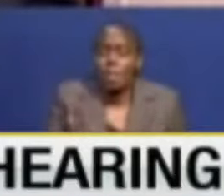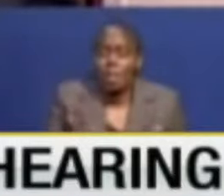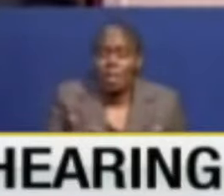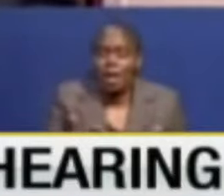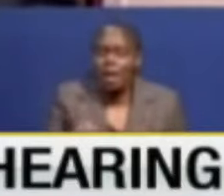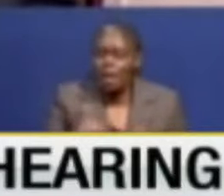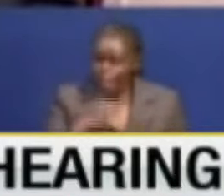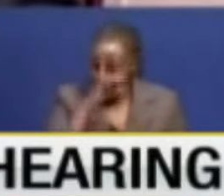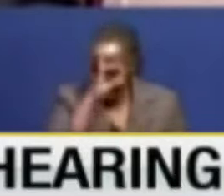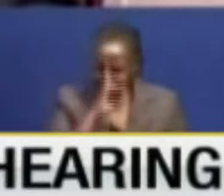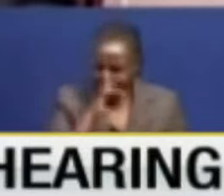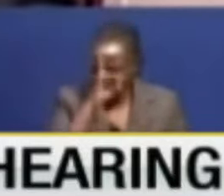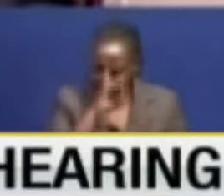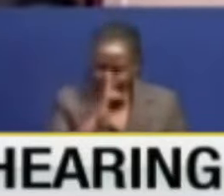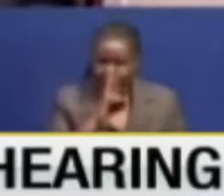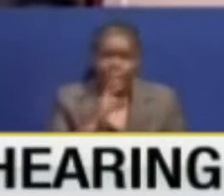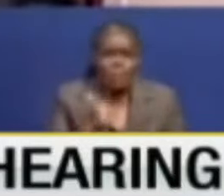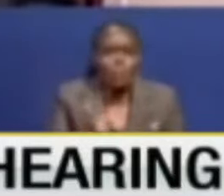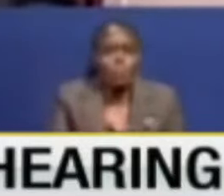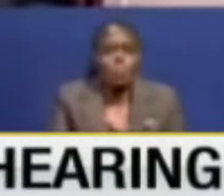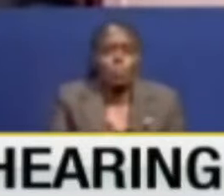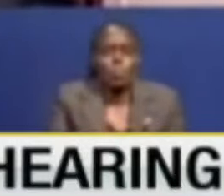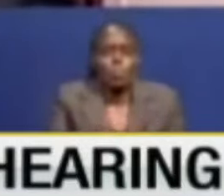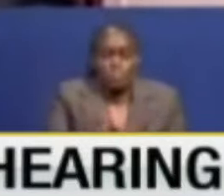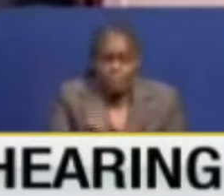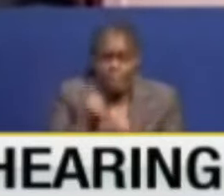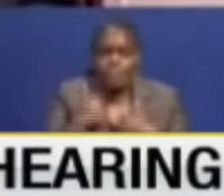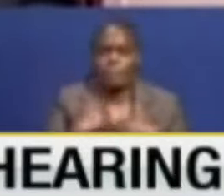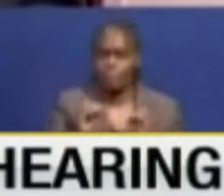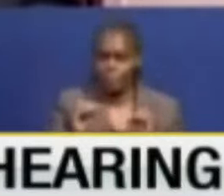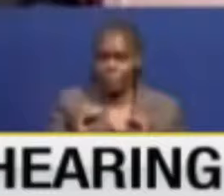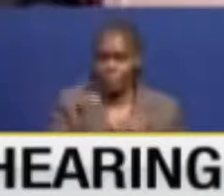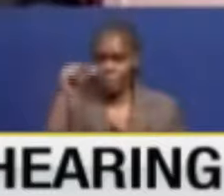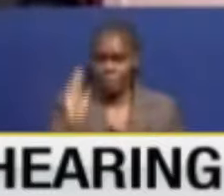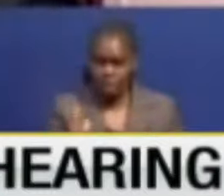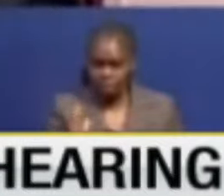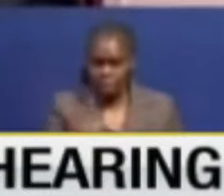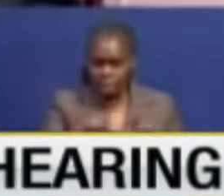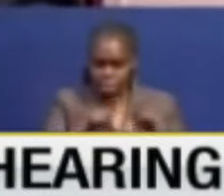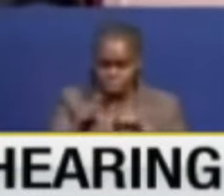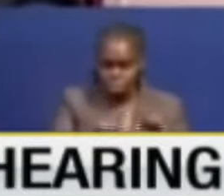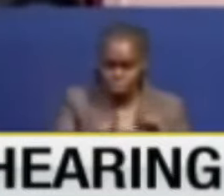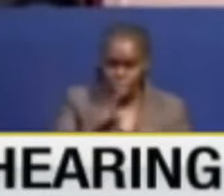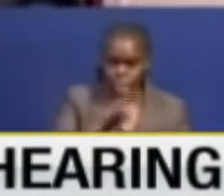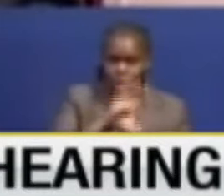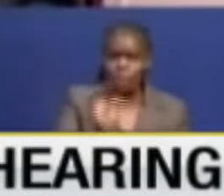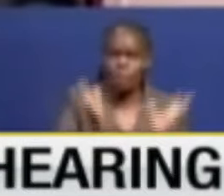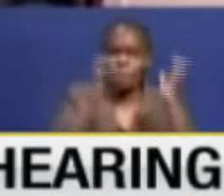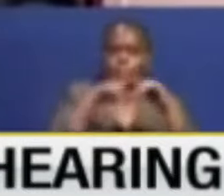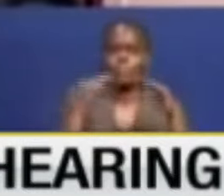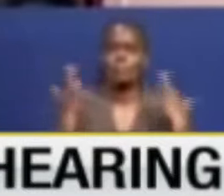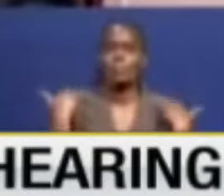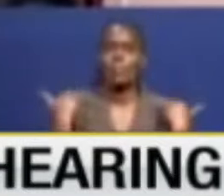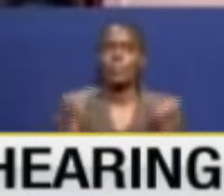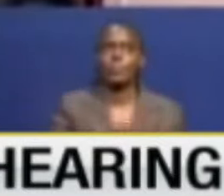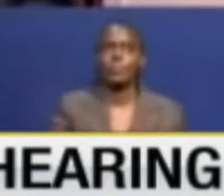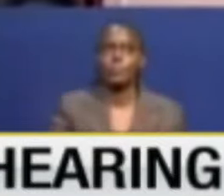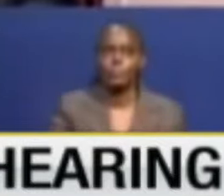serious trust deficit with the ability of Governor Kawira to govern the county of